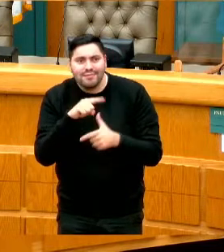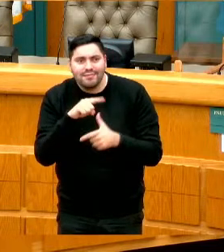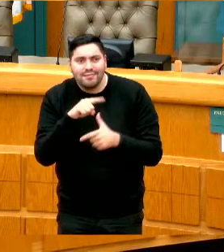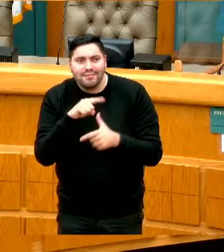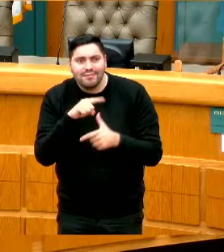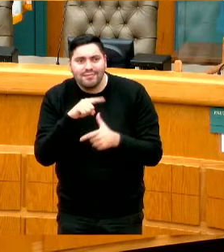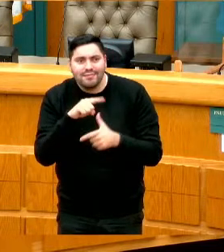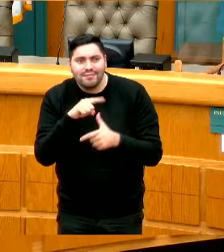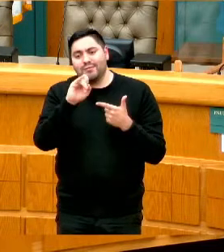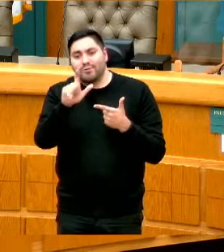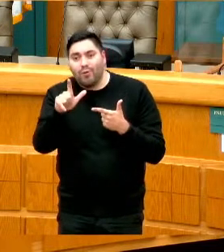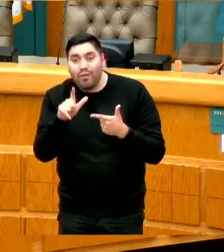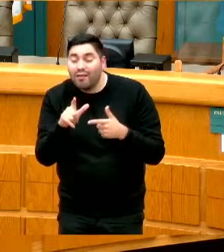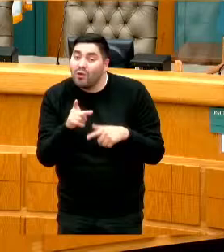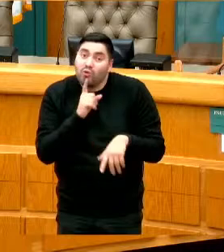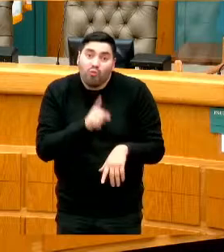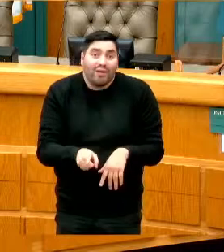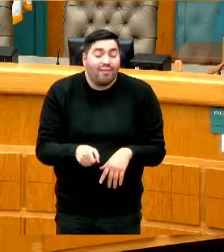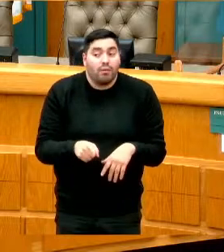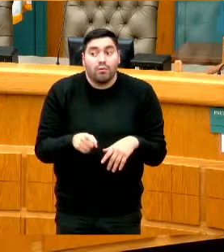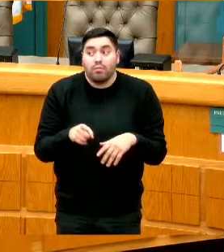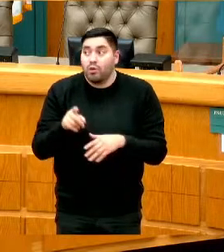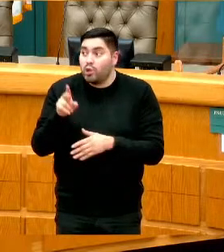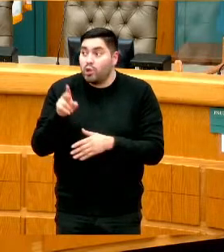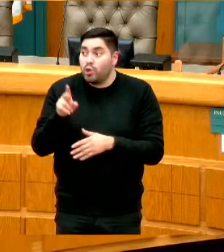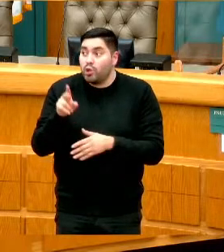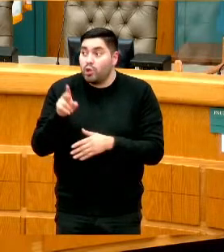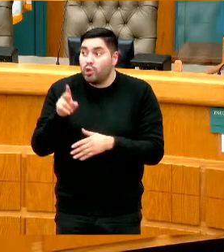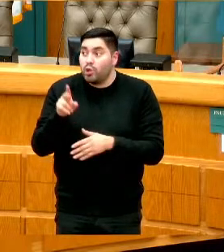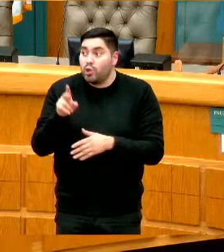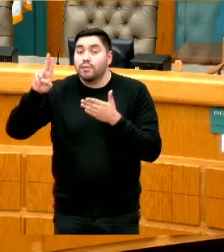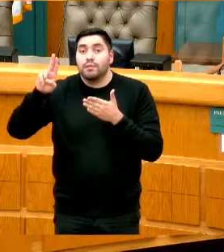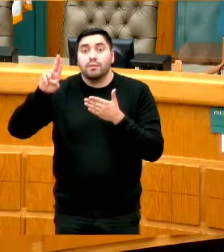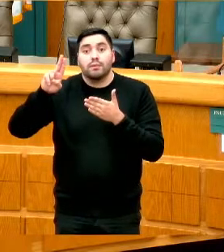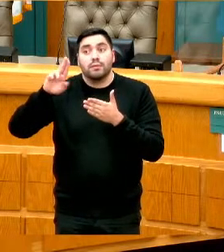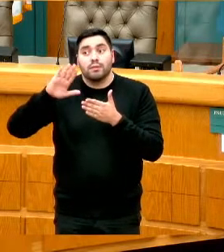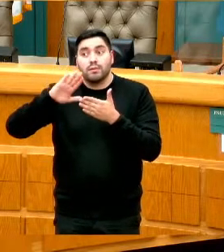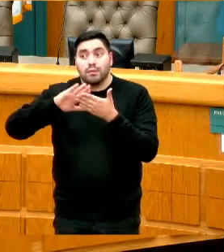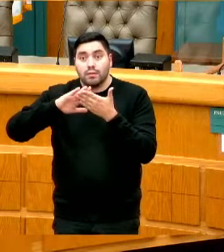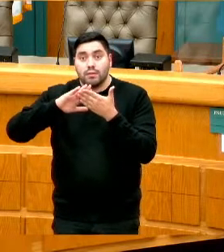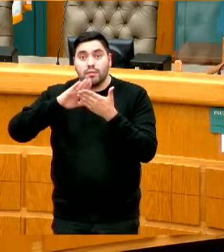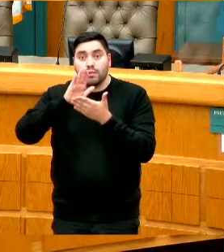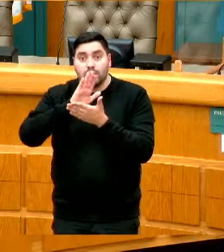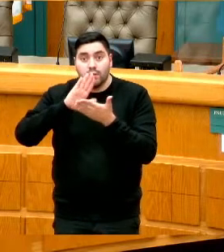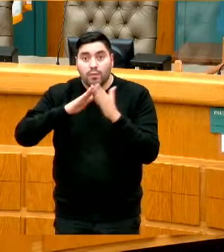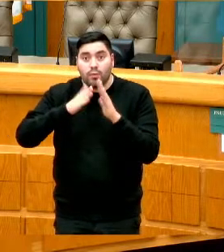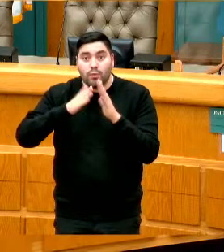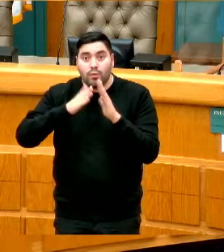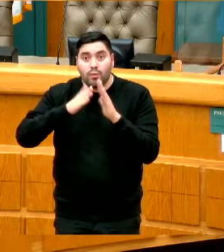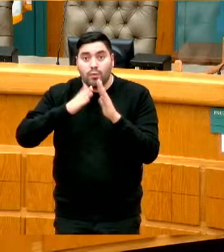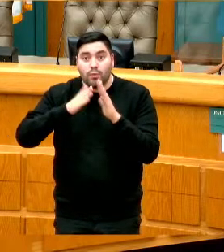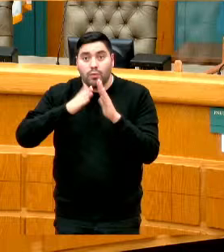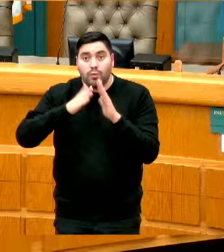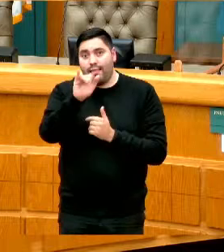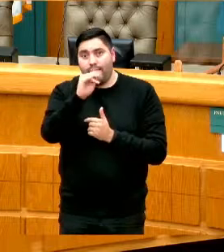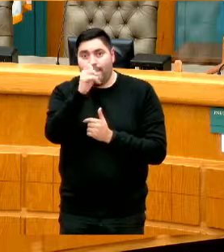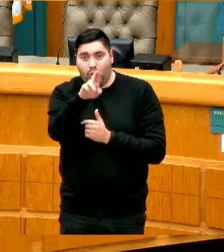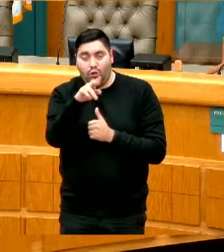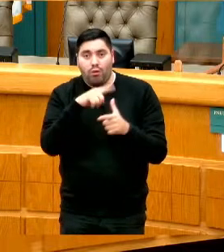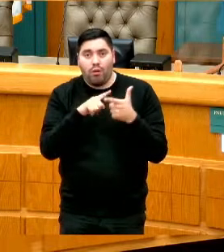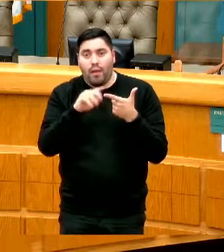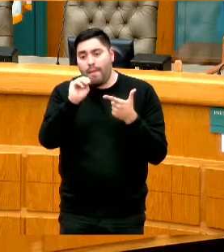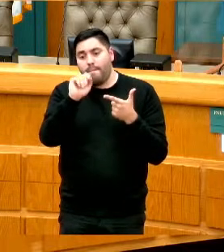Driscoll. And the truth is, with university and community college leadership, Dr. Kelly Miller and Dr. Mark